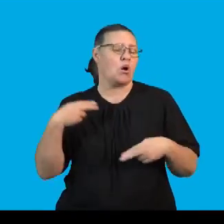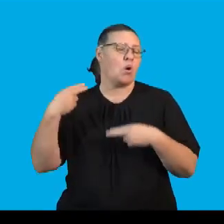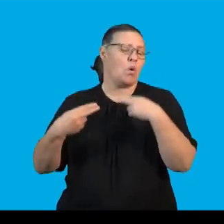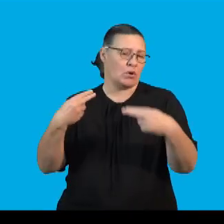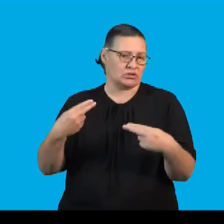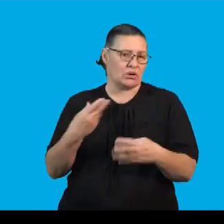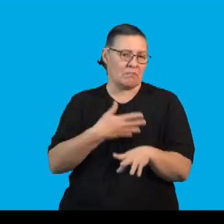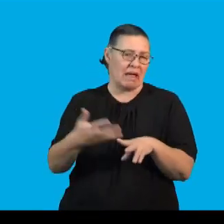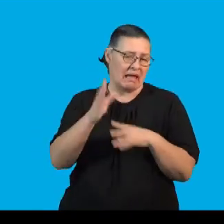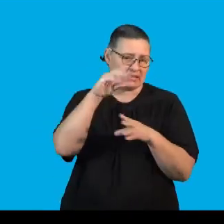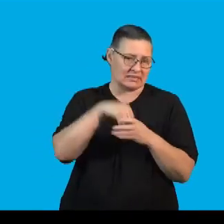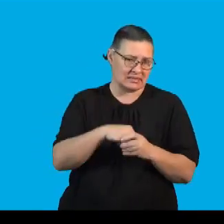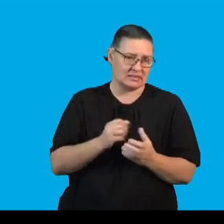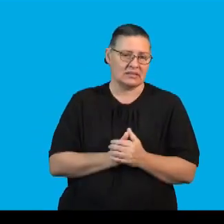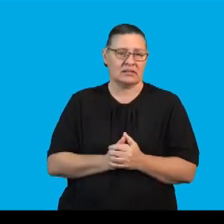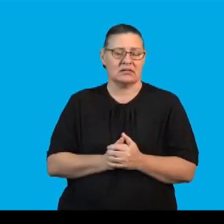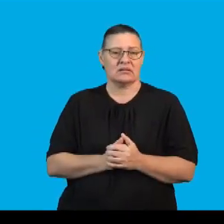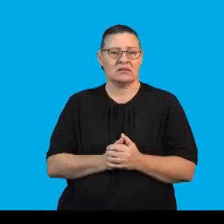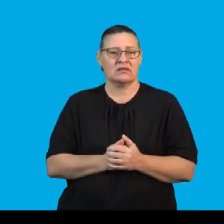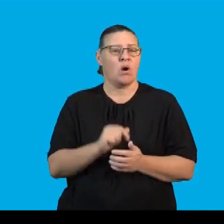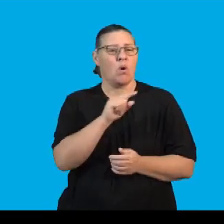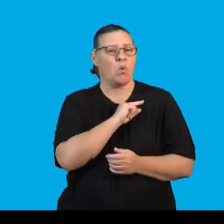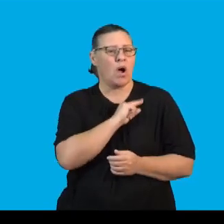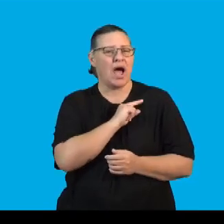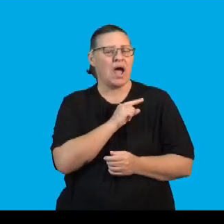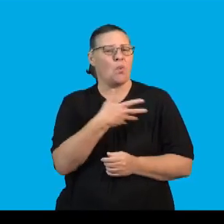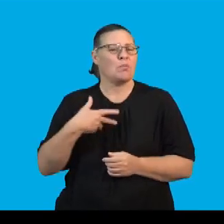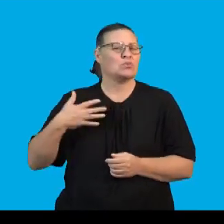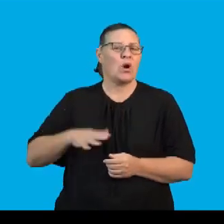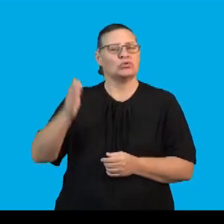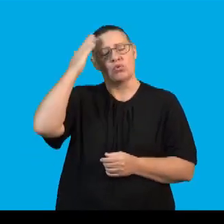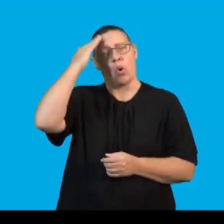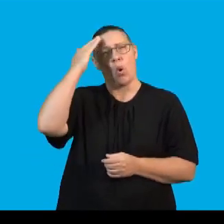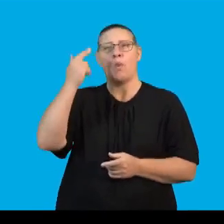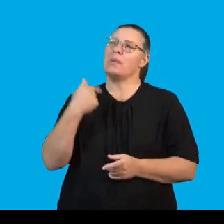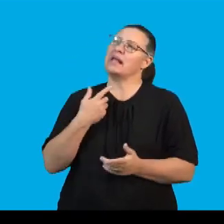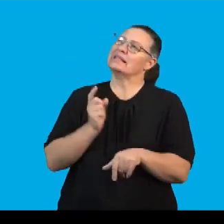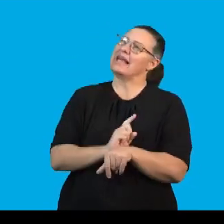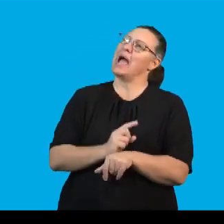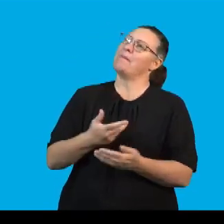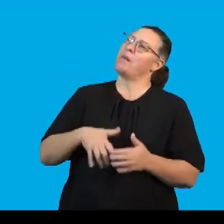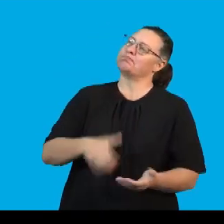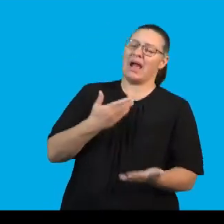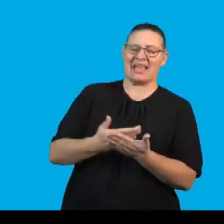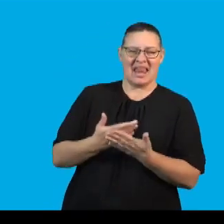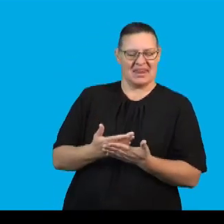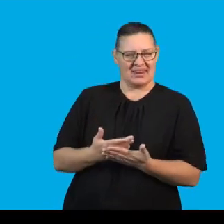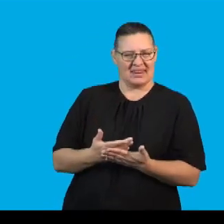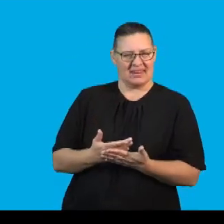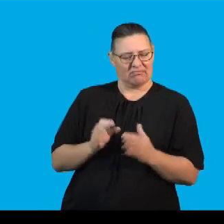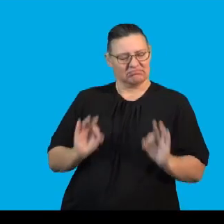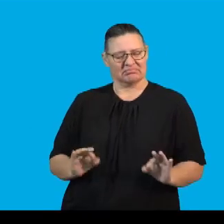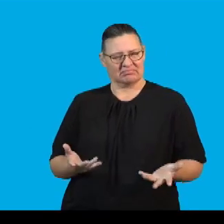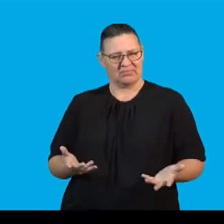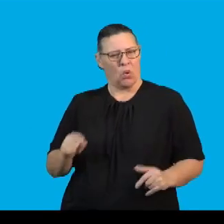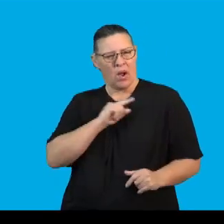of hormones in the blood. A, why would females want to know when they are fertile? Why should they know? Why?